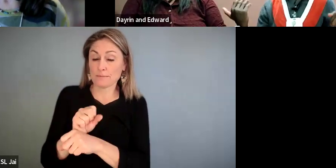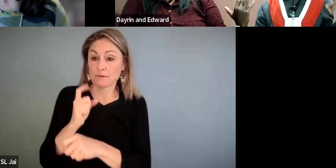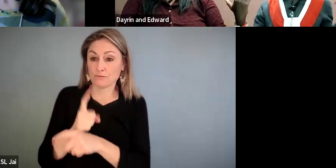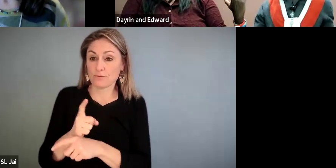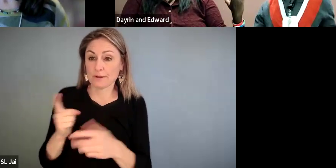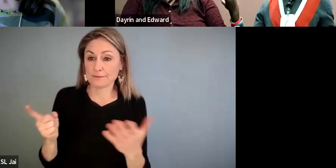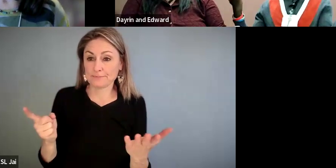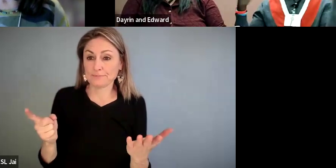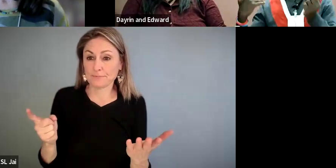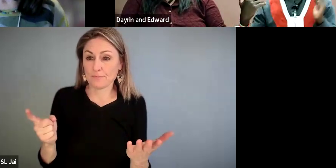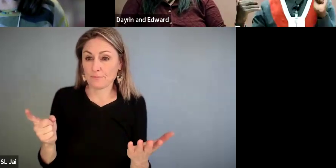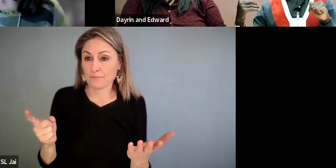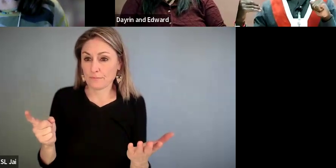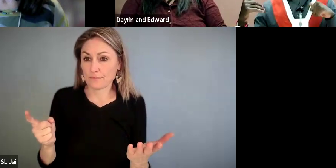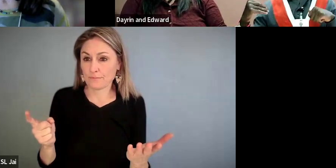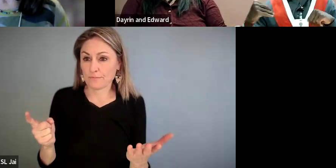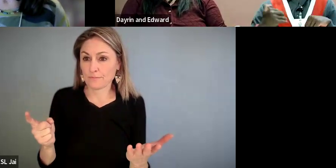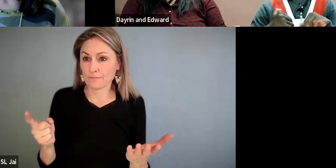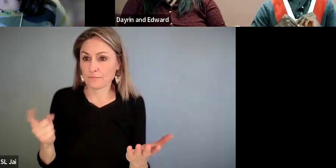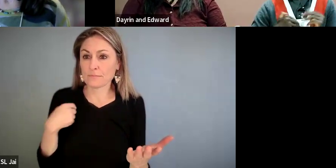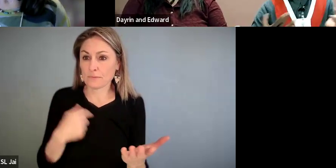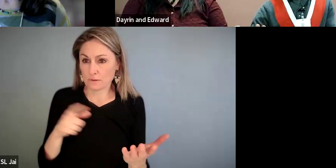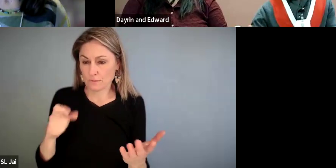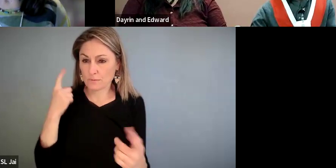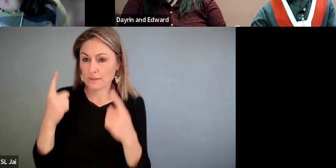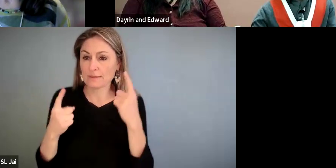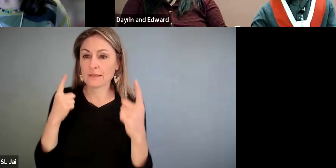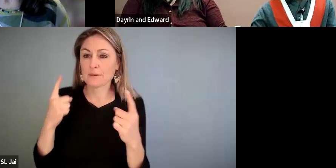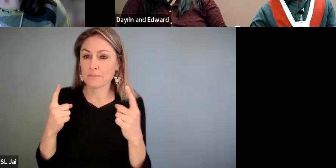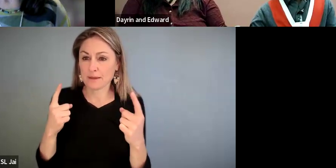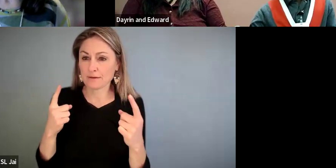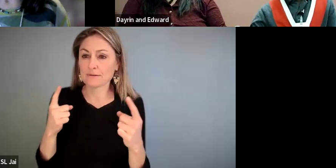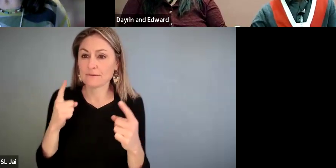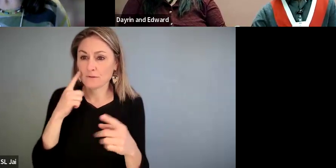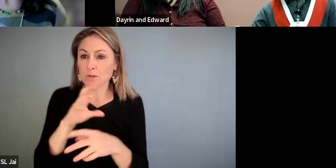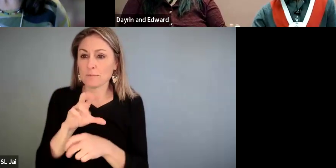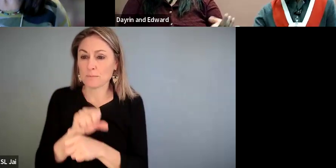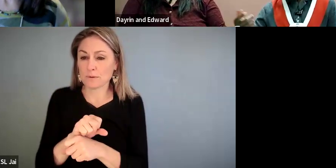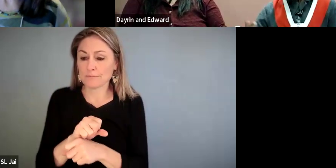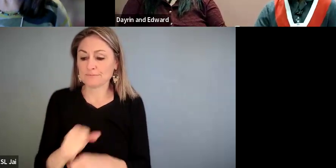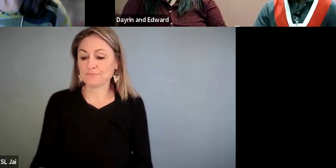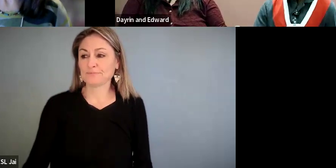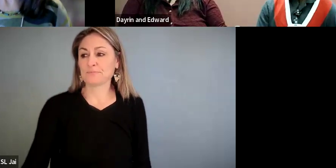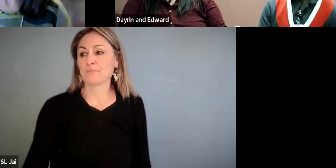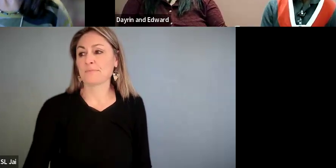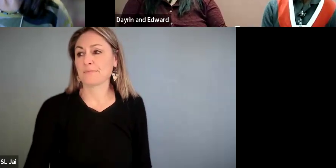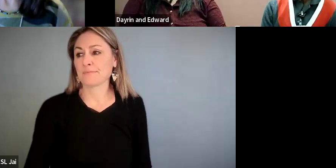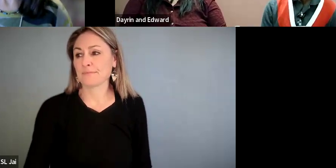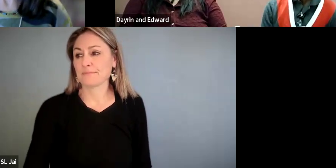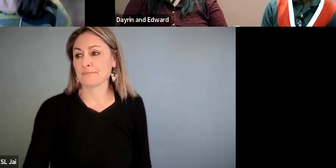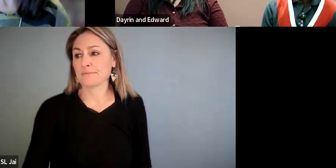things we should always think about in the successful appointment.